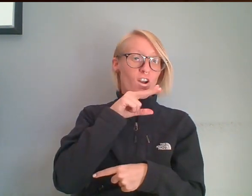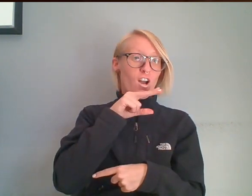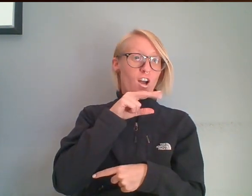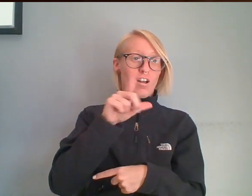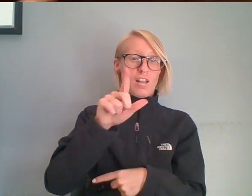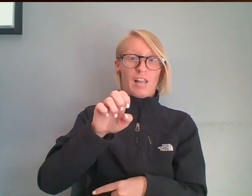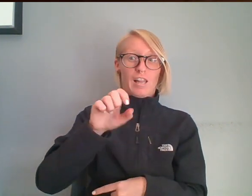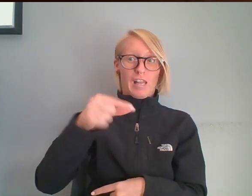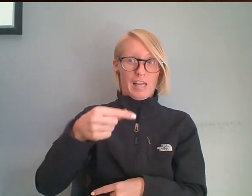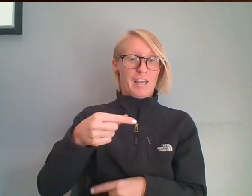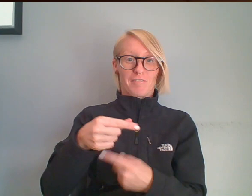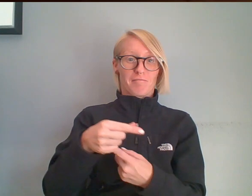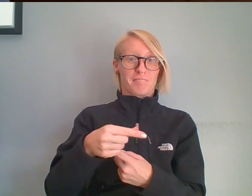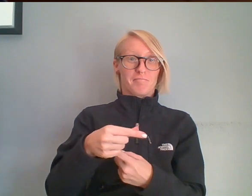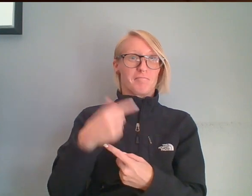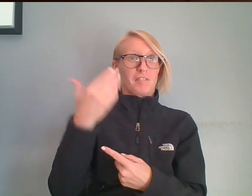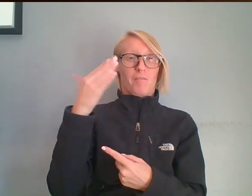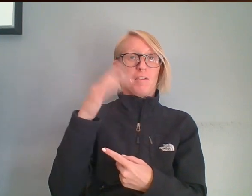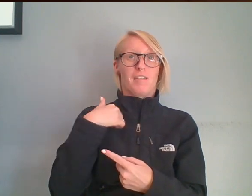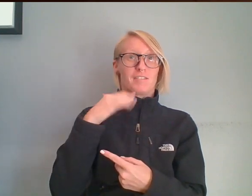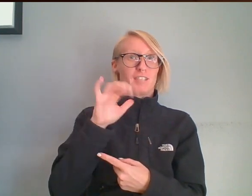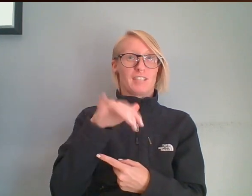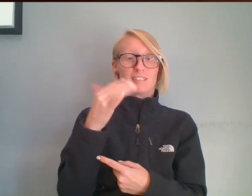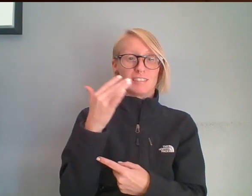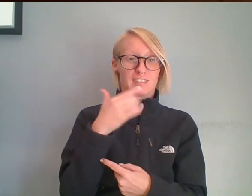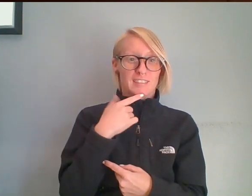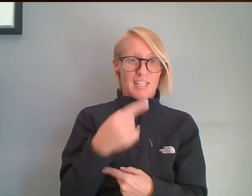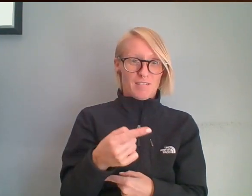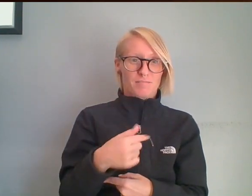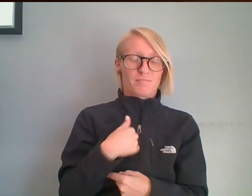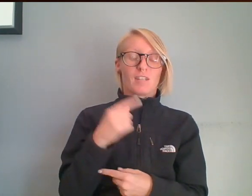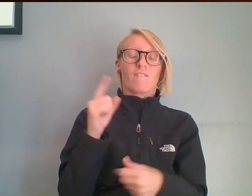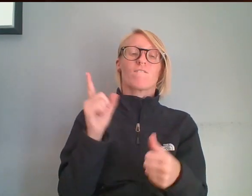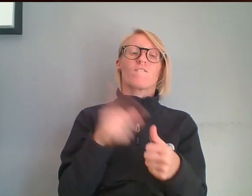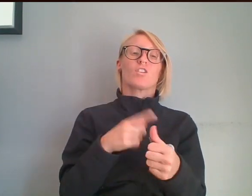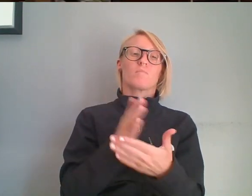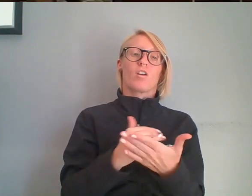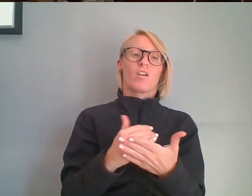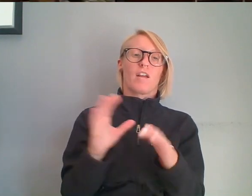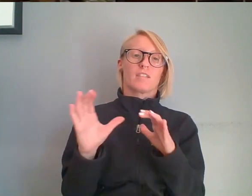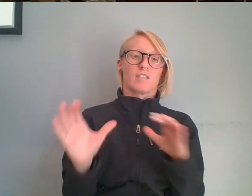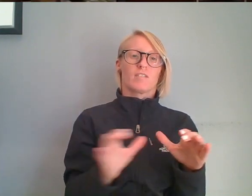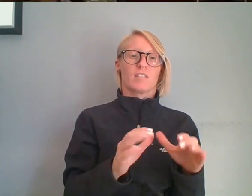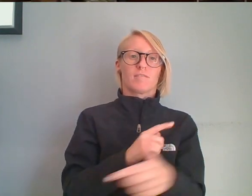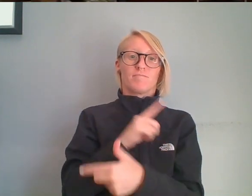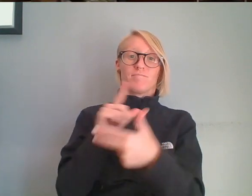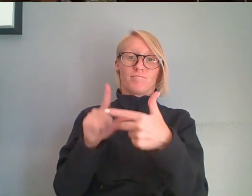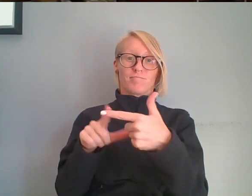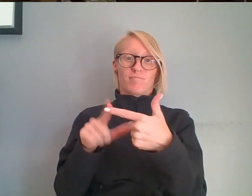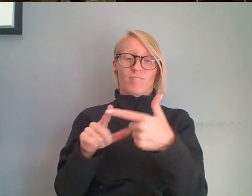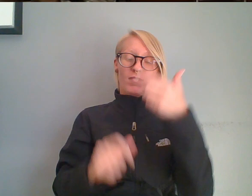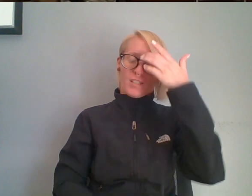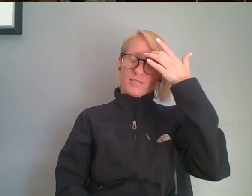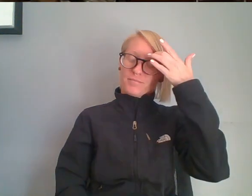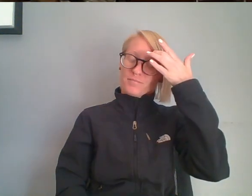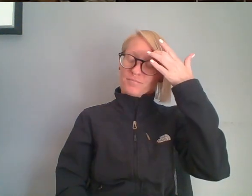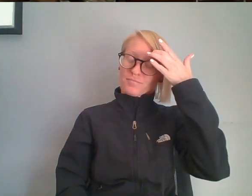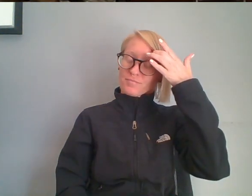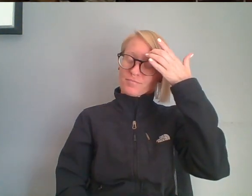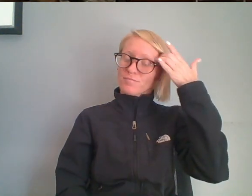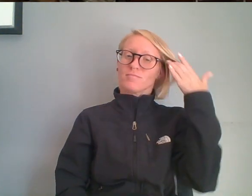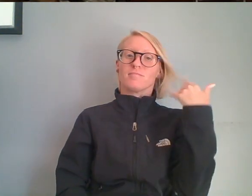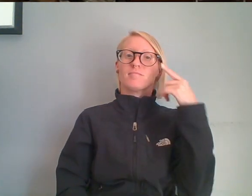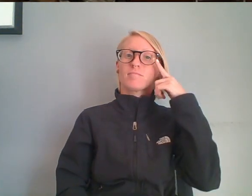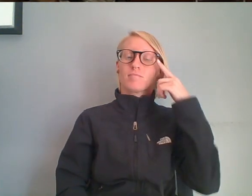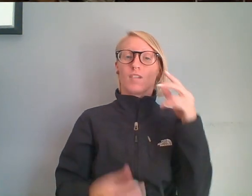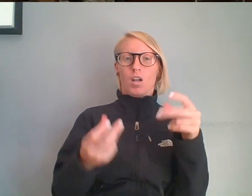I saw a frog leg, but that's what I said. That's the first part of the activity. Now, the opportunity is twofold